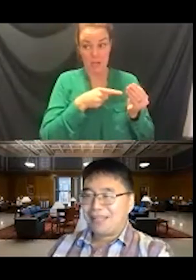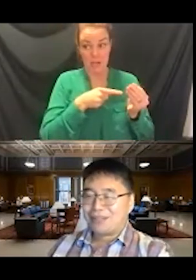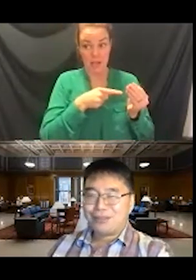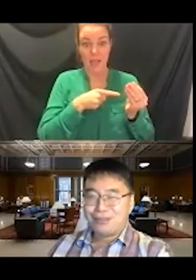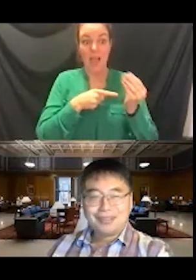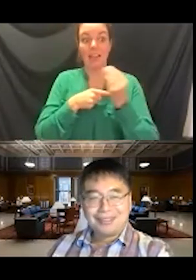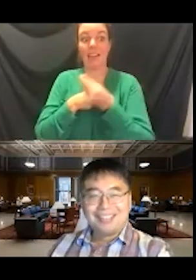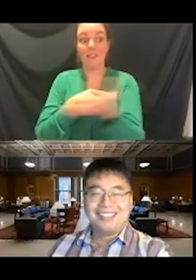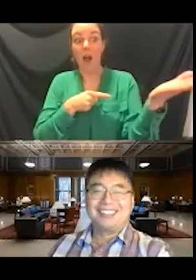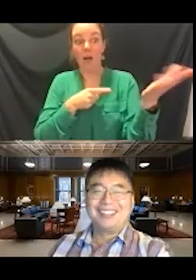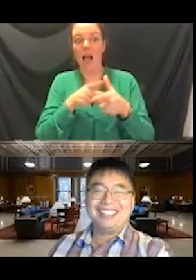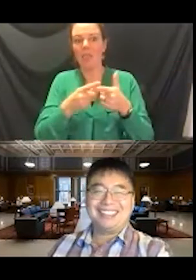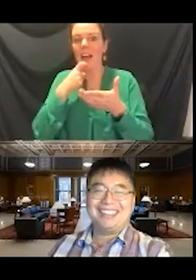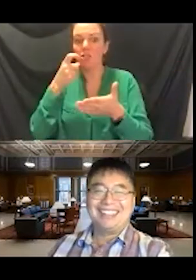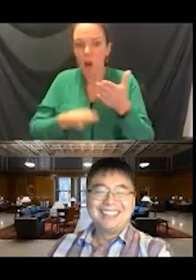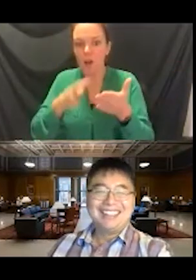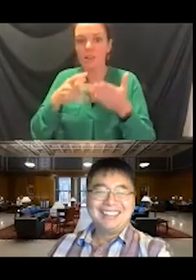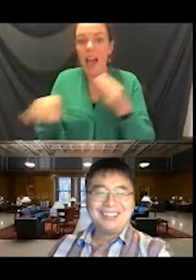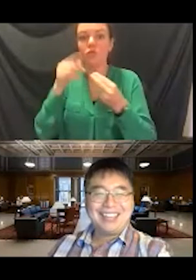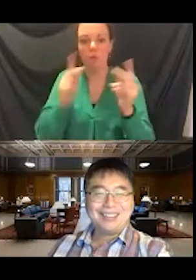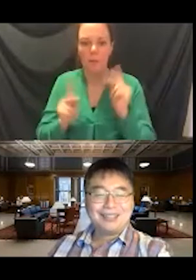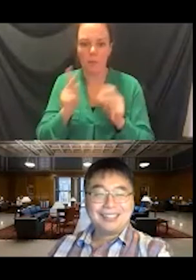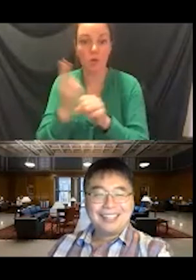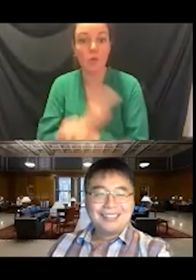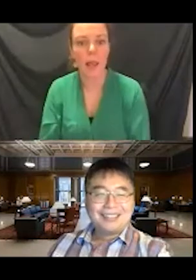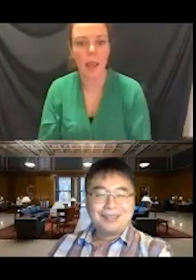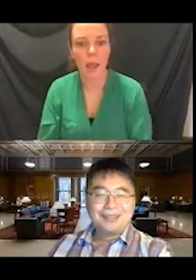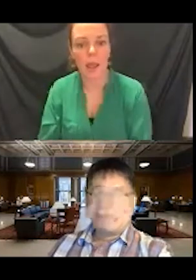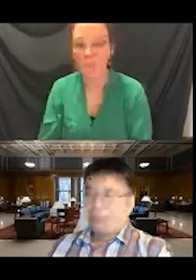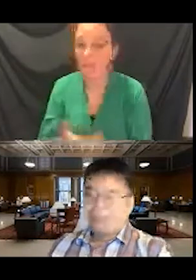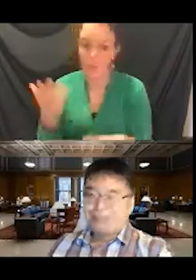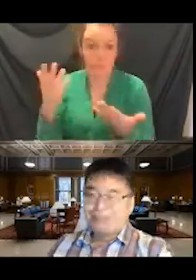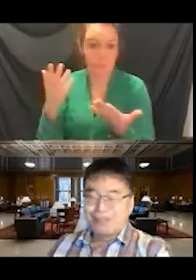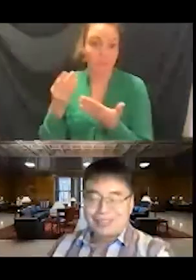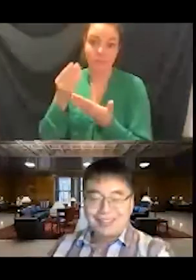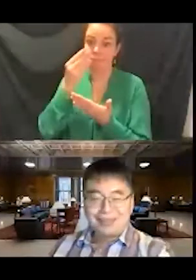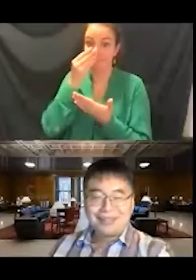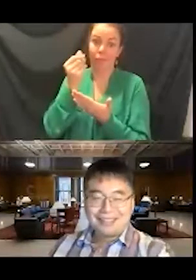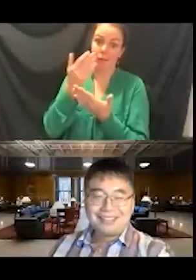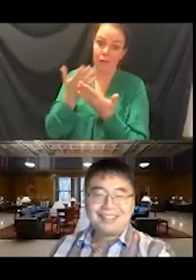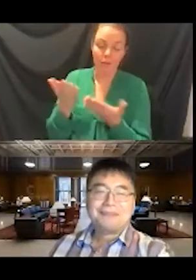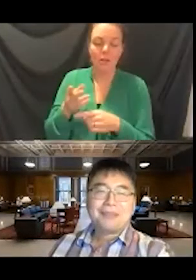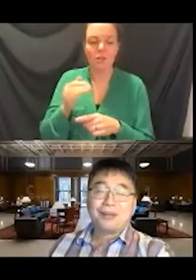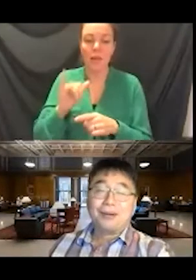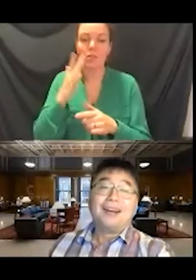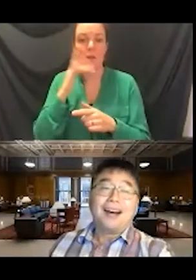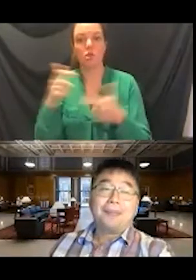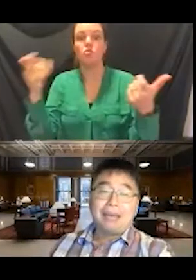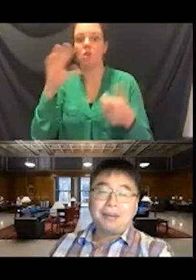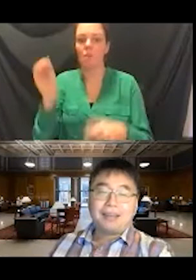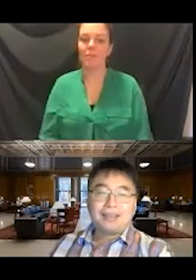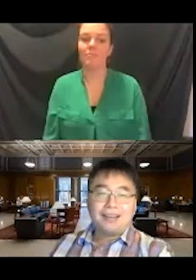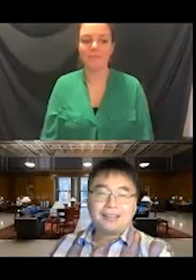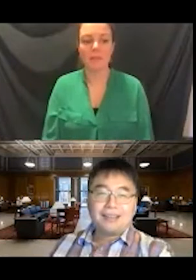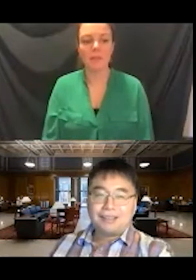people can actually use it. you can't lose. So and that's why Epic is a huge enterprise these days. So the